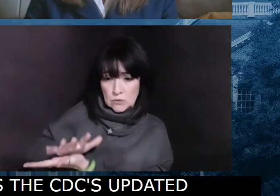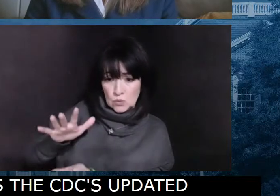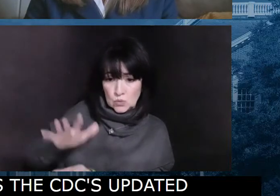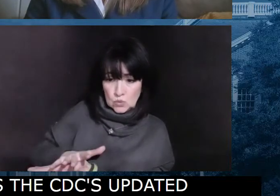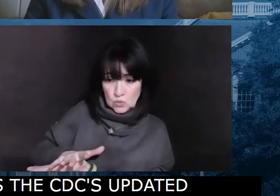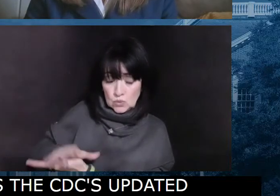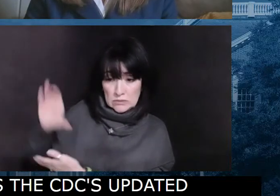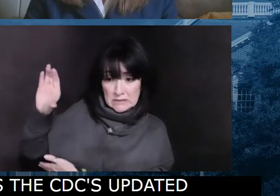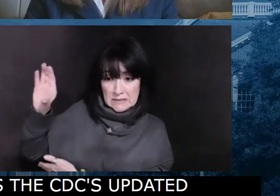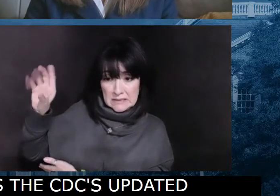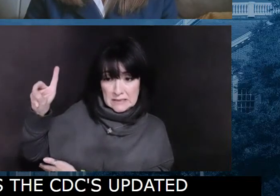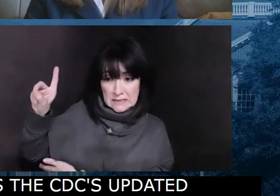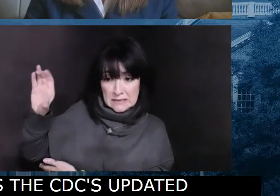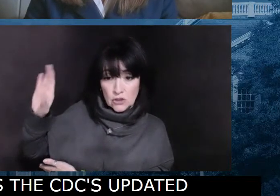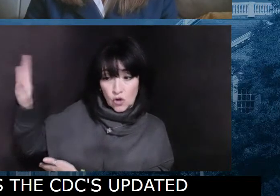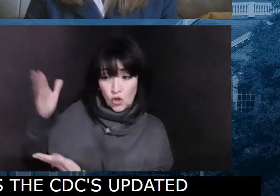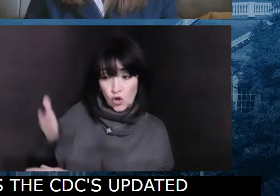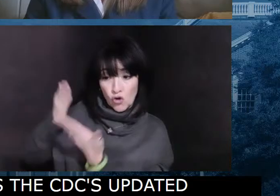in classrooms?